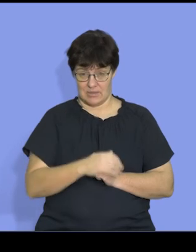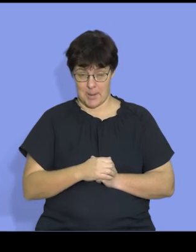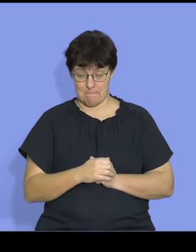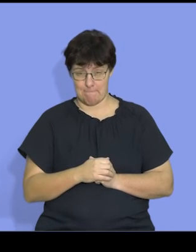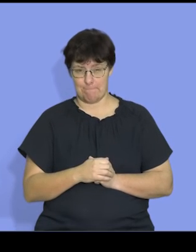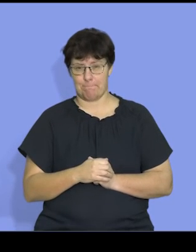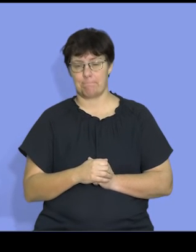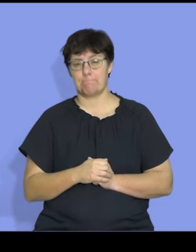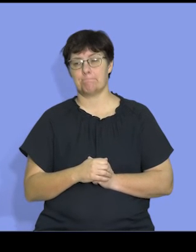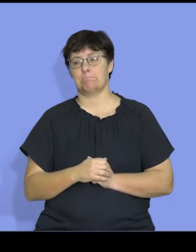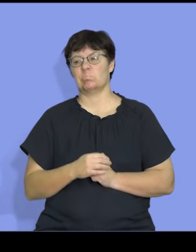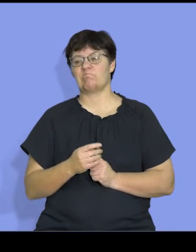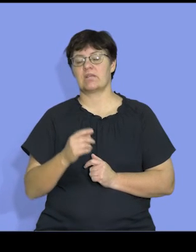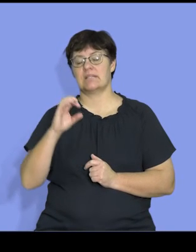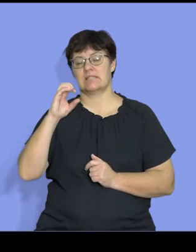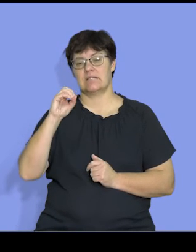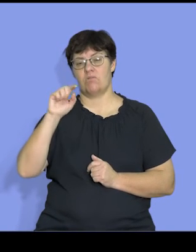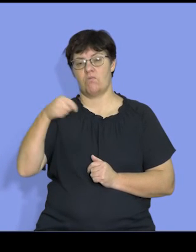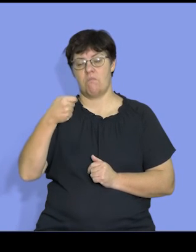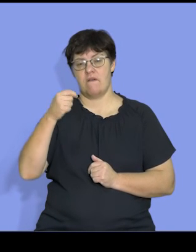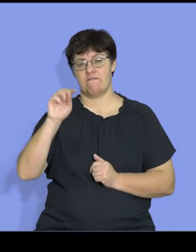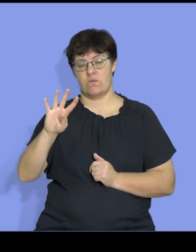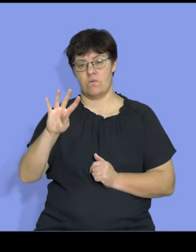acid is 0,4